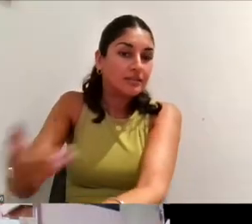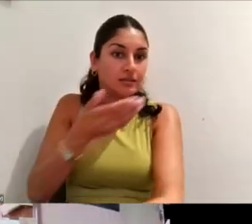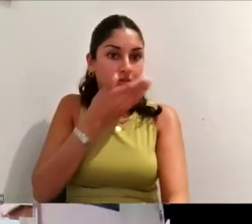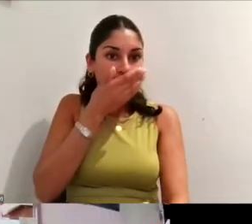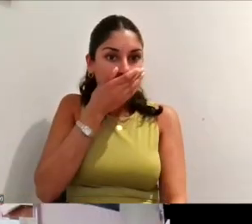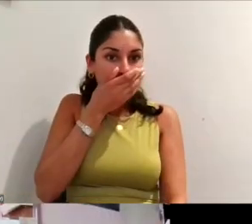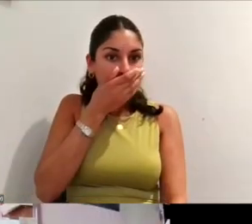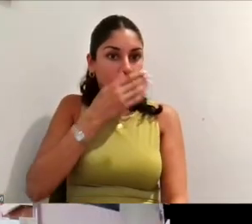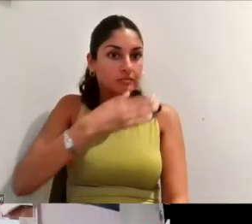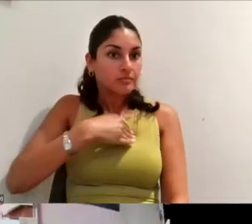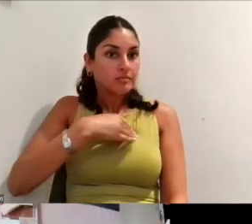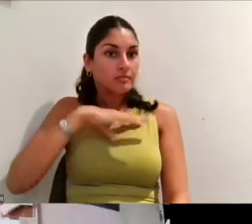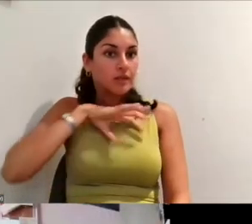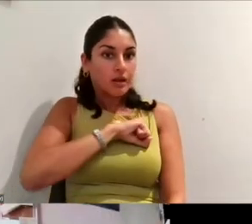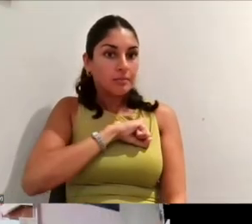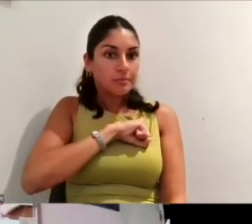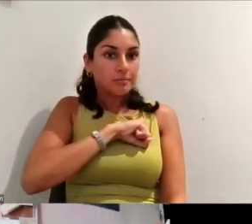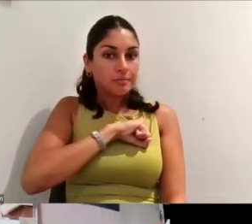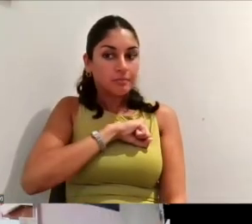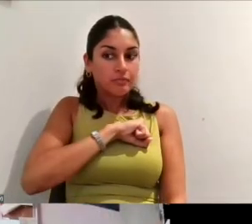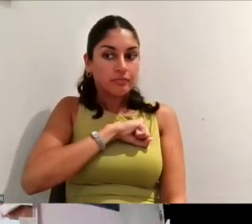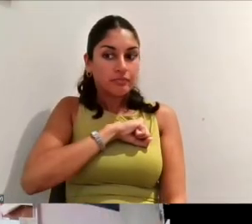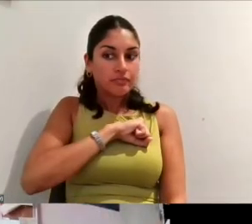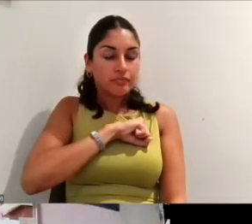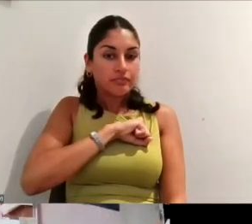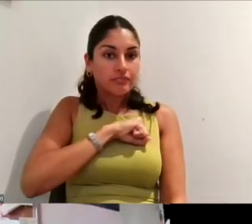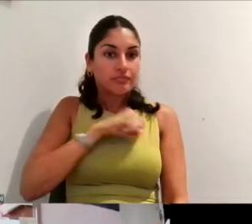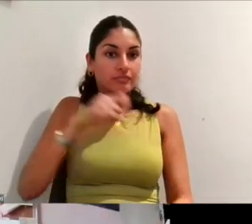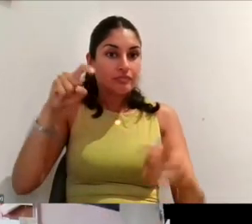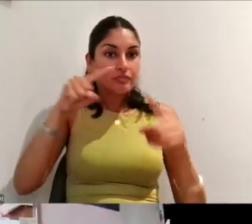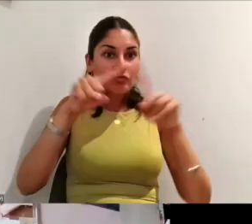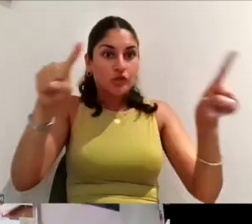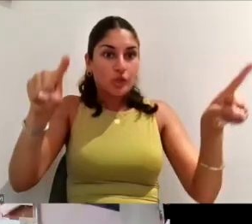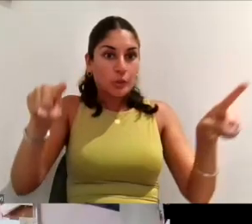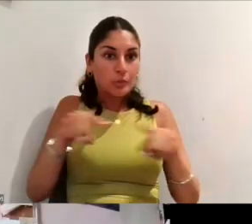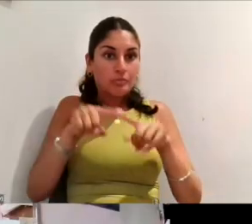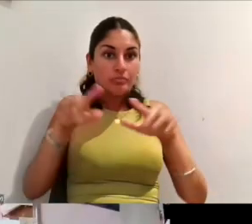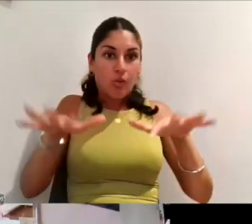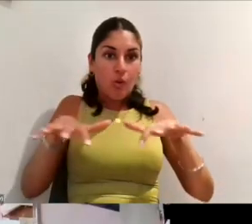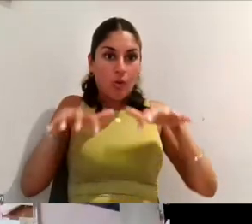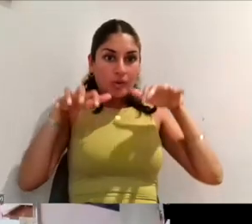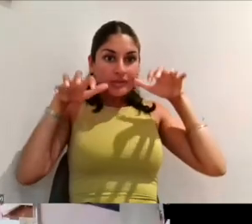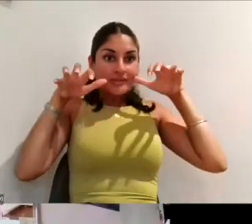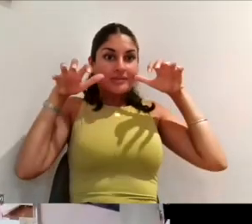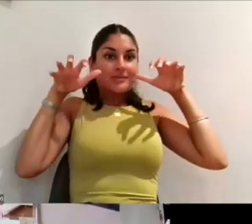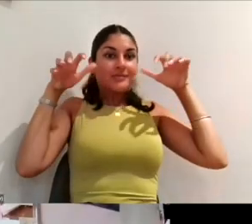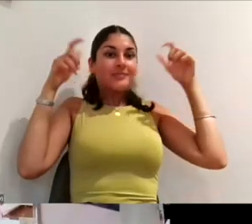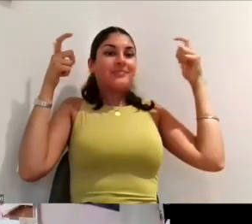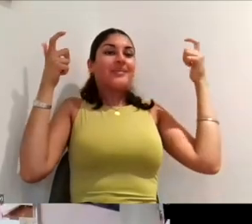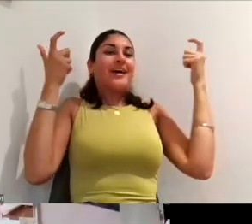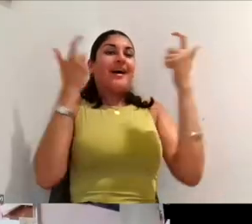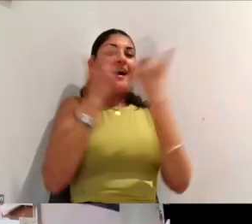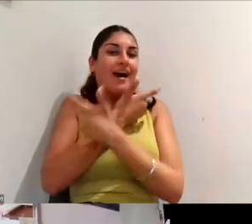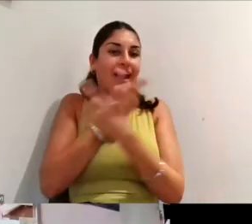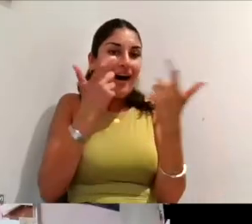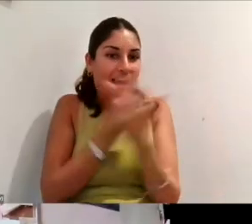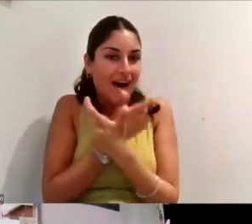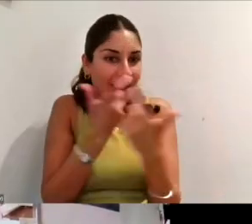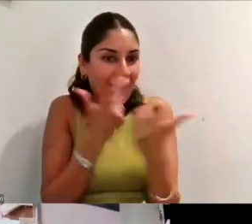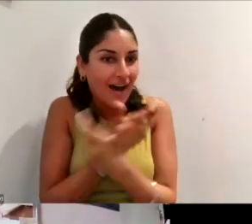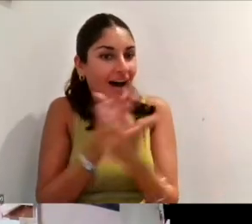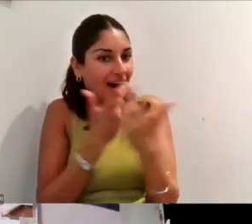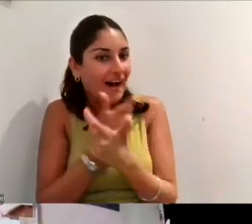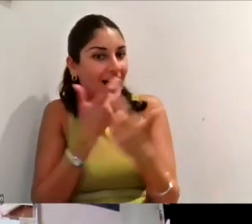My heart stopped. The room echoed in delightful surprise